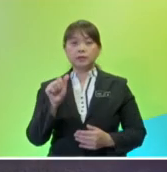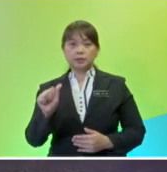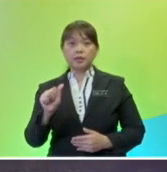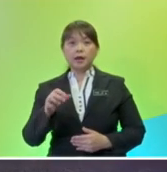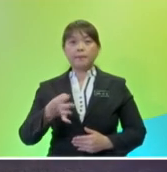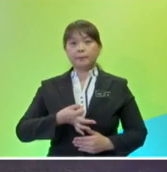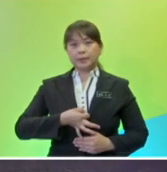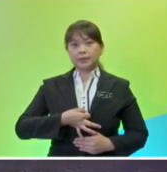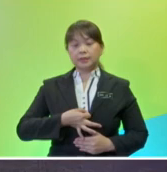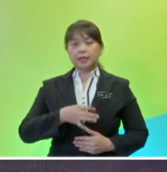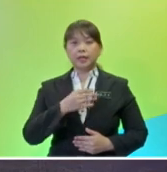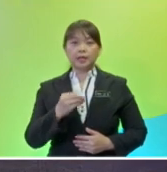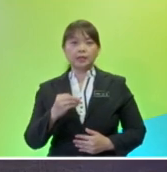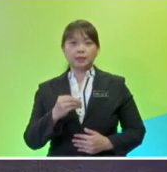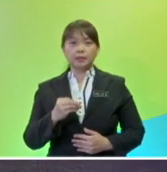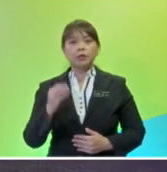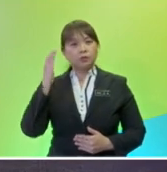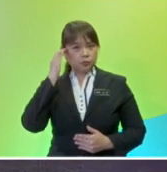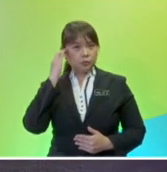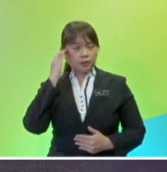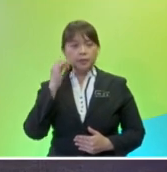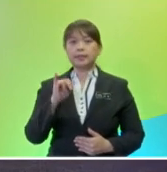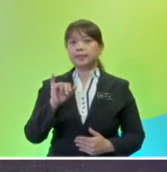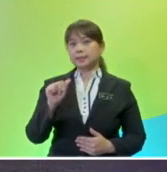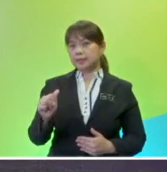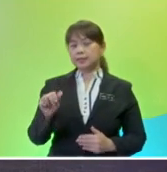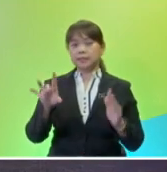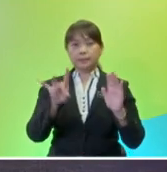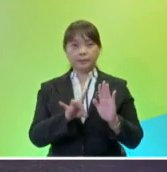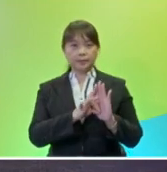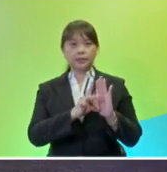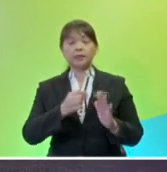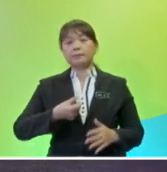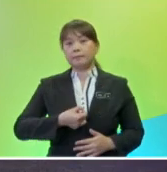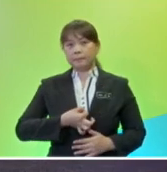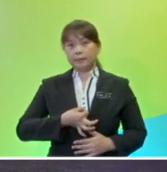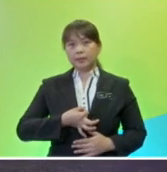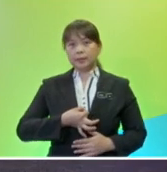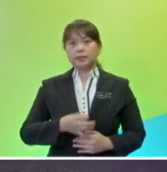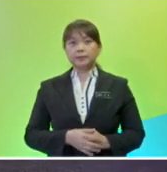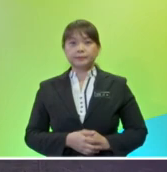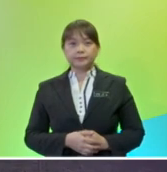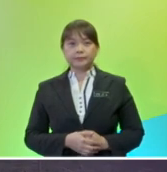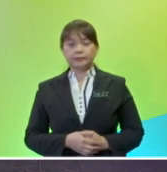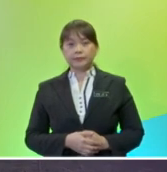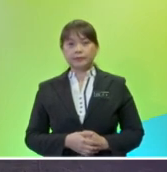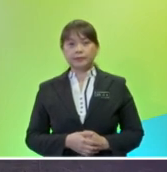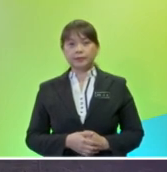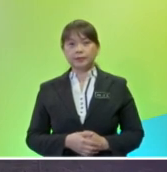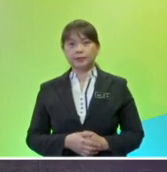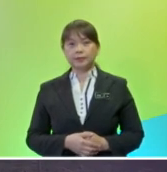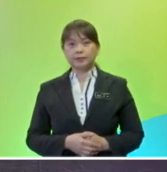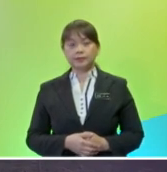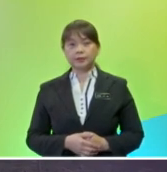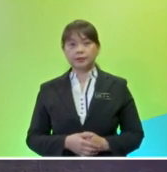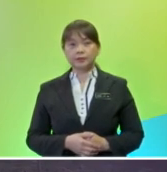button magnet. And we have loads more magnet out there that you can discover, such as cylinder magnet, U-shaped magnet, horseshoe magnet,